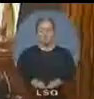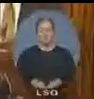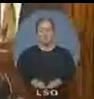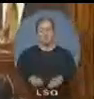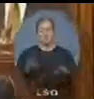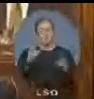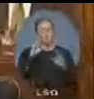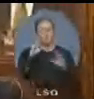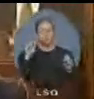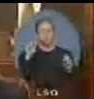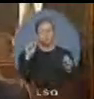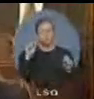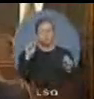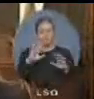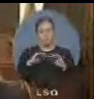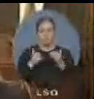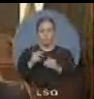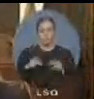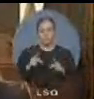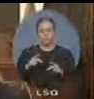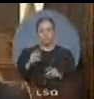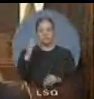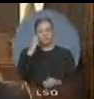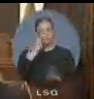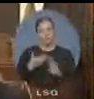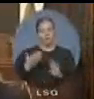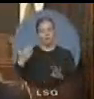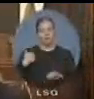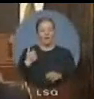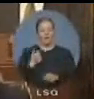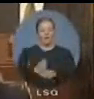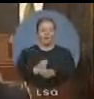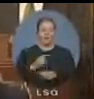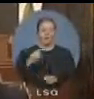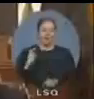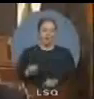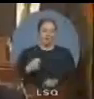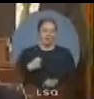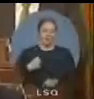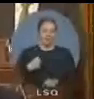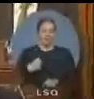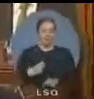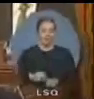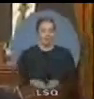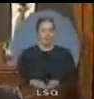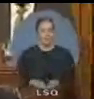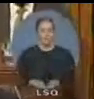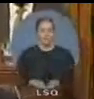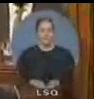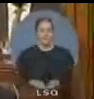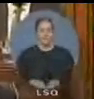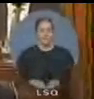The doing in the past, I suspect, that when I was...